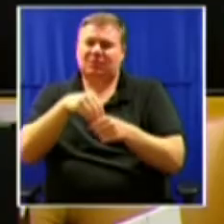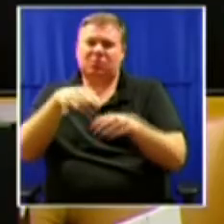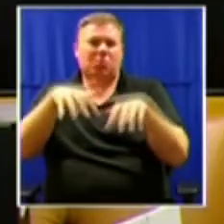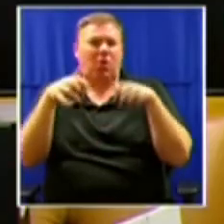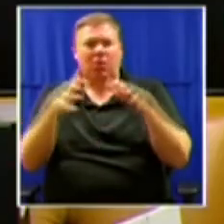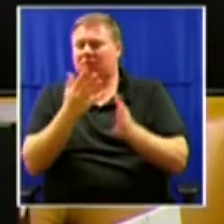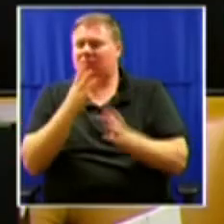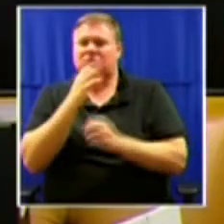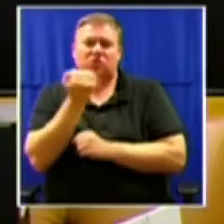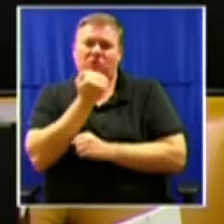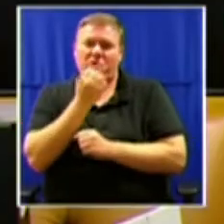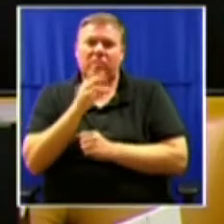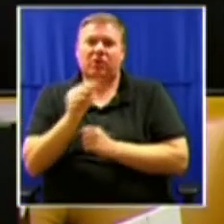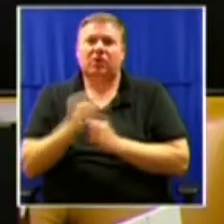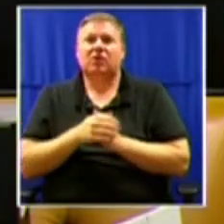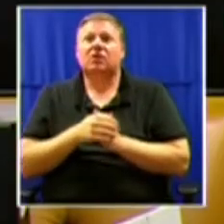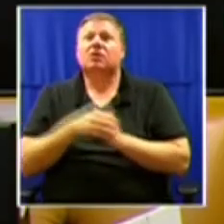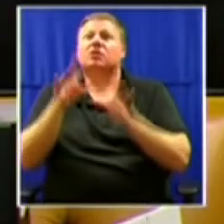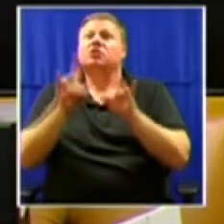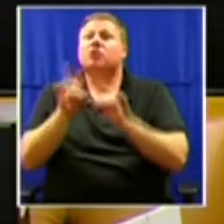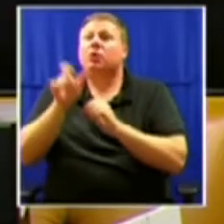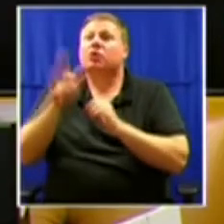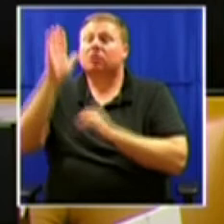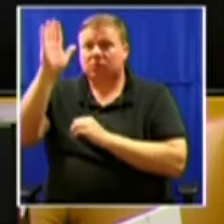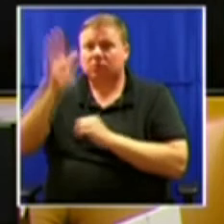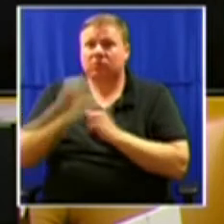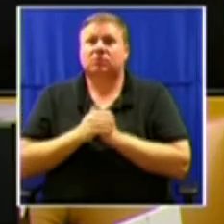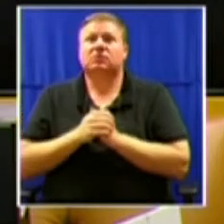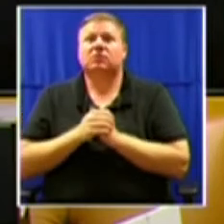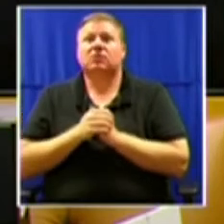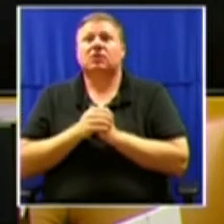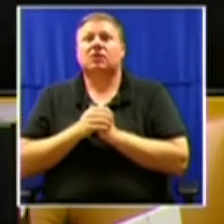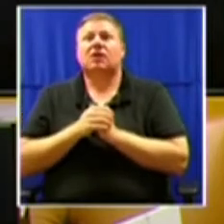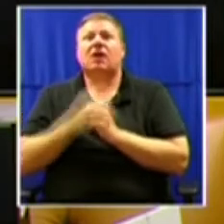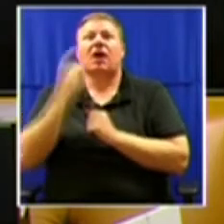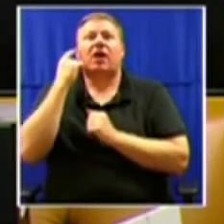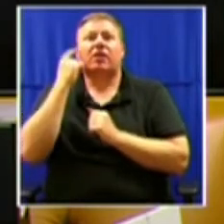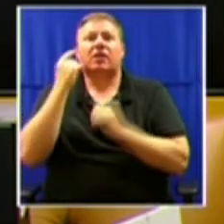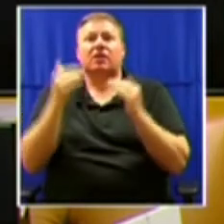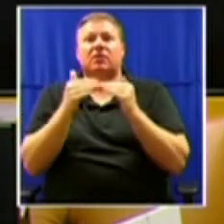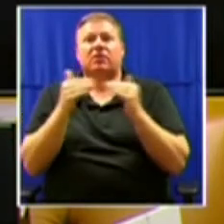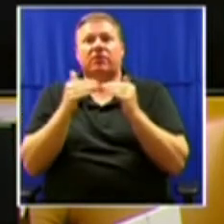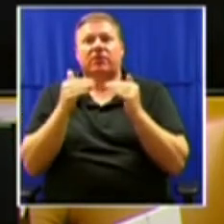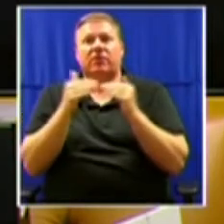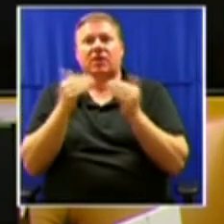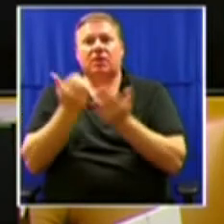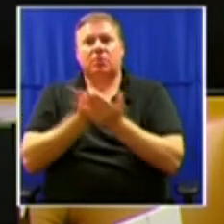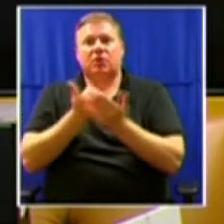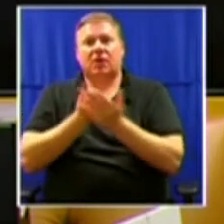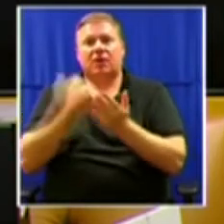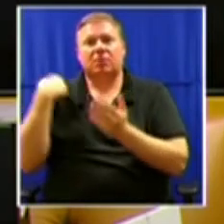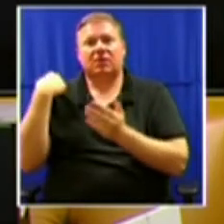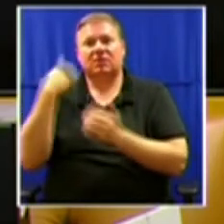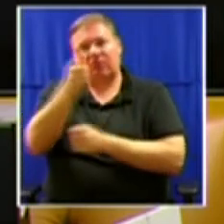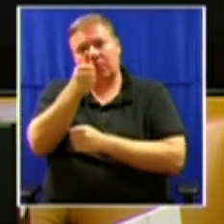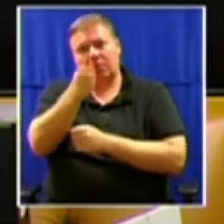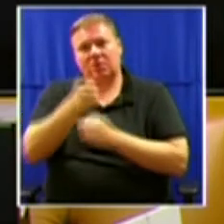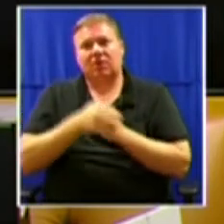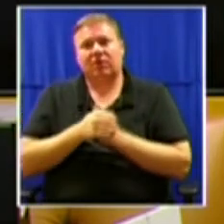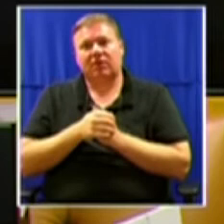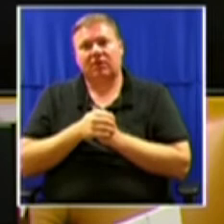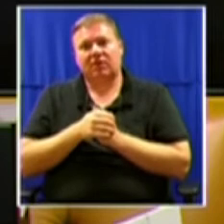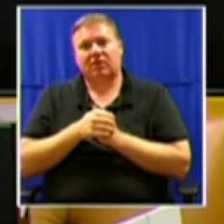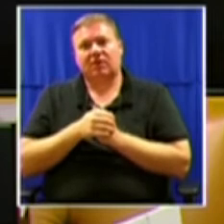very much. House Chair? Yes, Honourable Member. I think it's only fair, House Chair, that we protect the Minister from himself